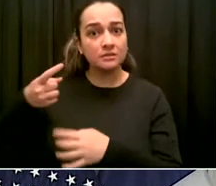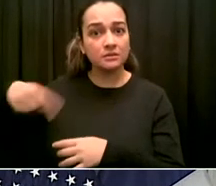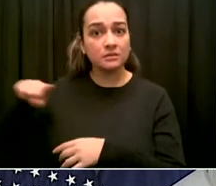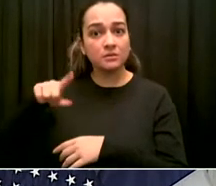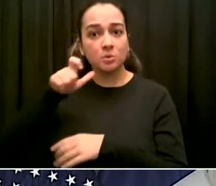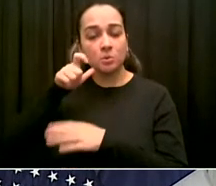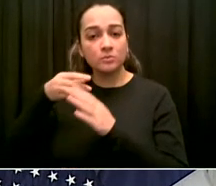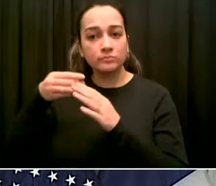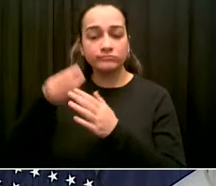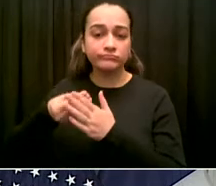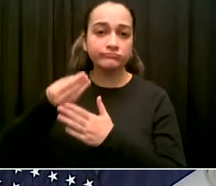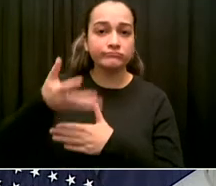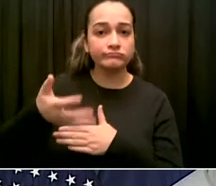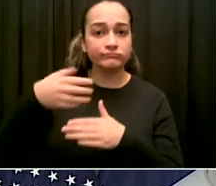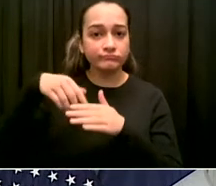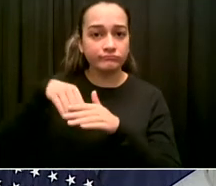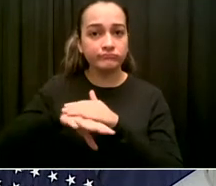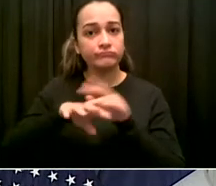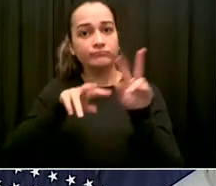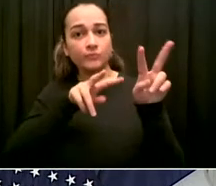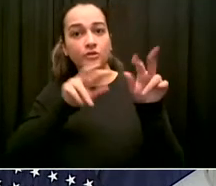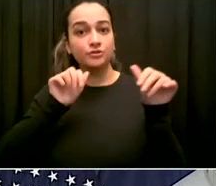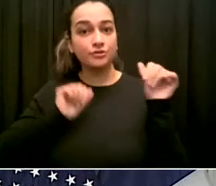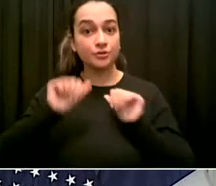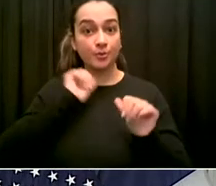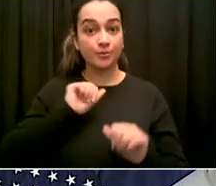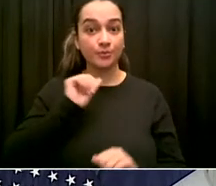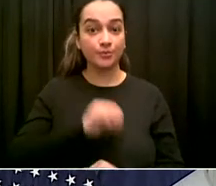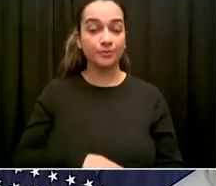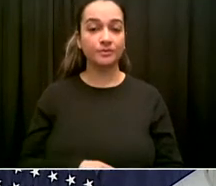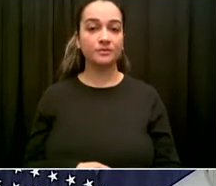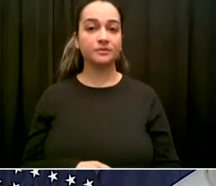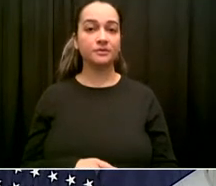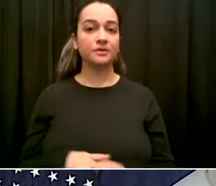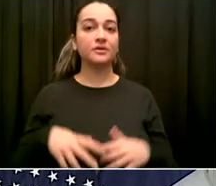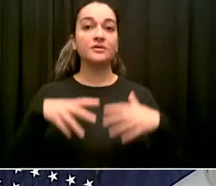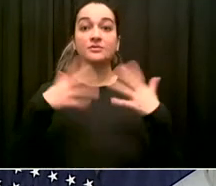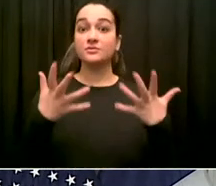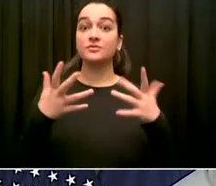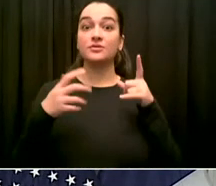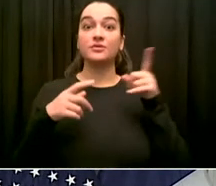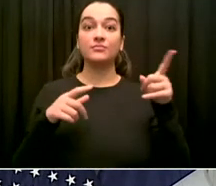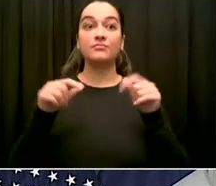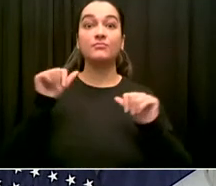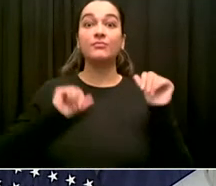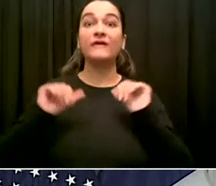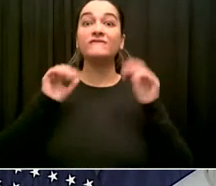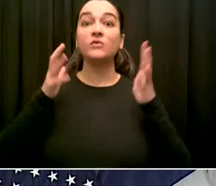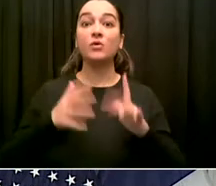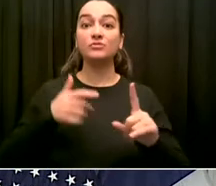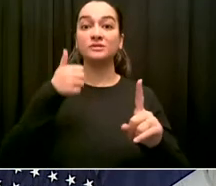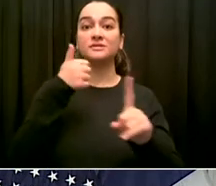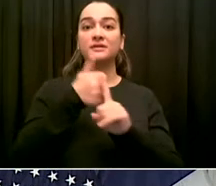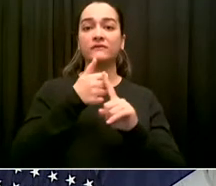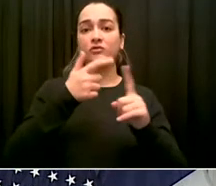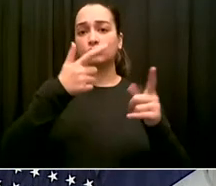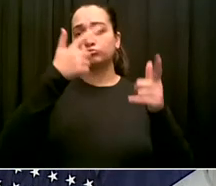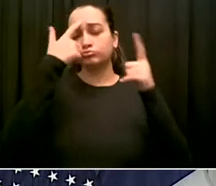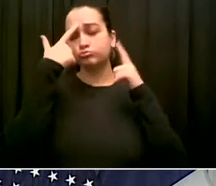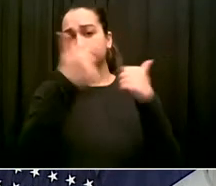Or is it really on the theaters and they will use whatever federal assistance has been